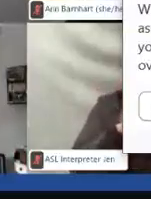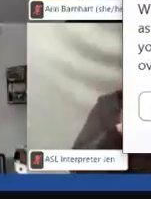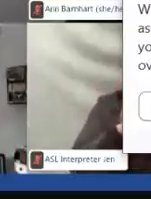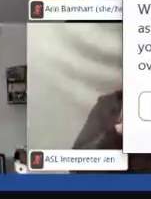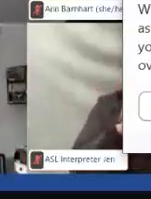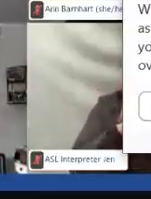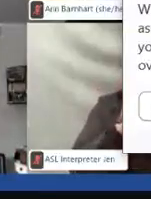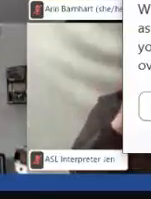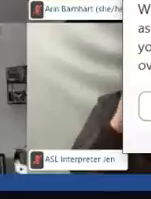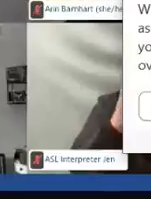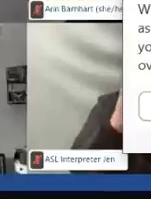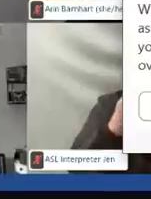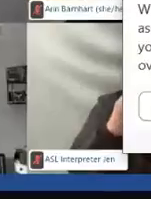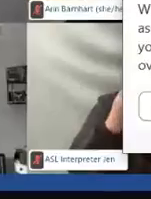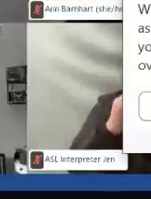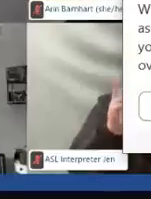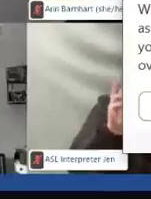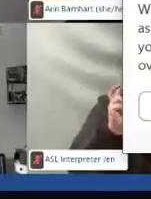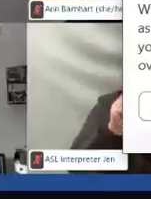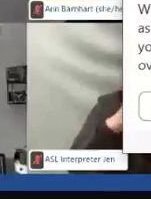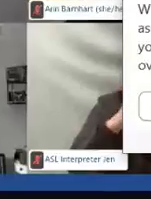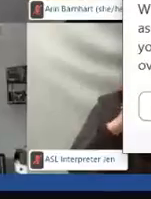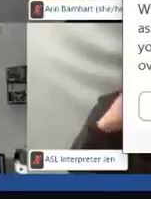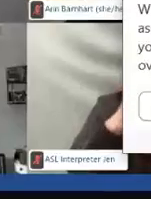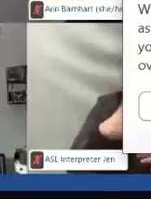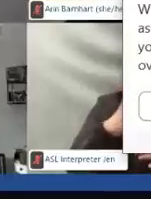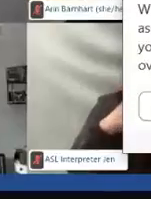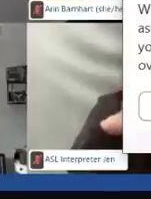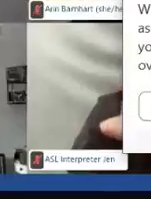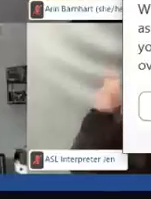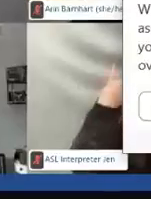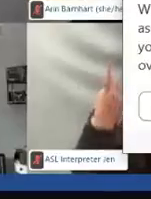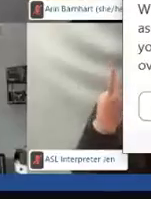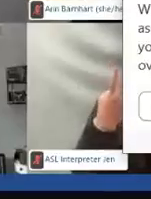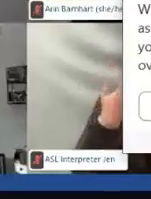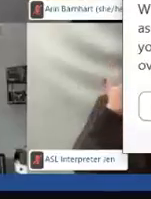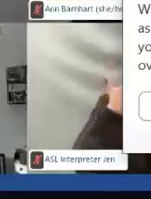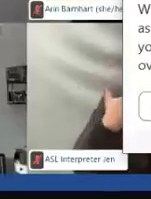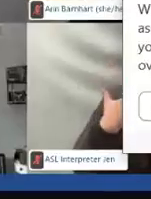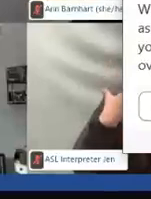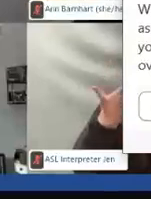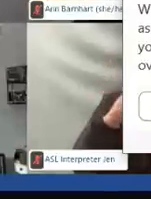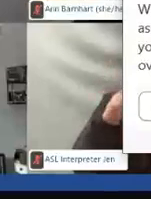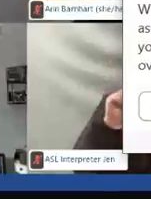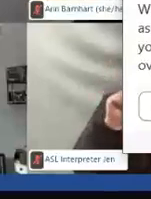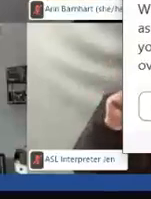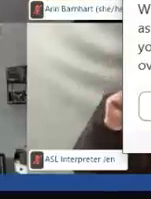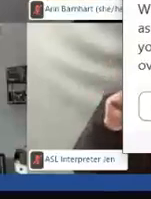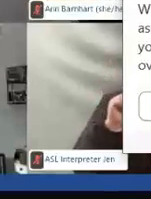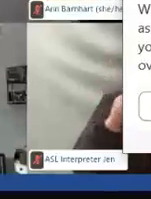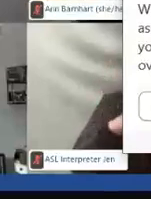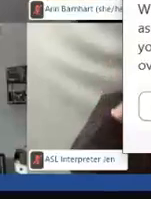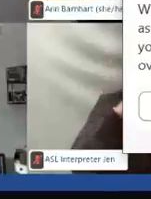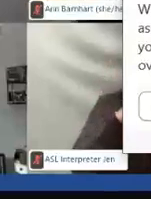a softer, not a technical. I was very pleased to see a colorful chart next to the